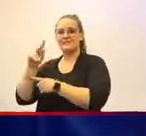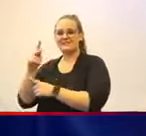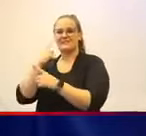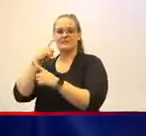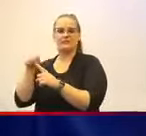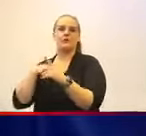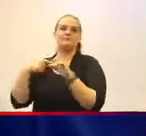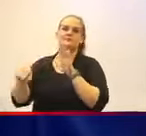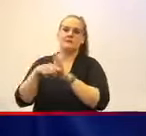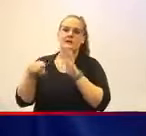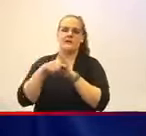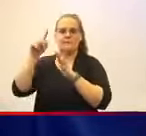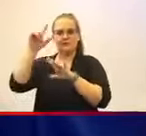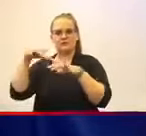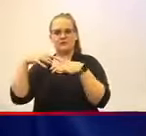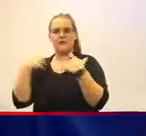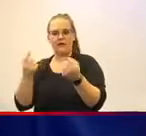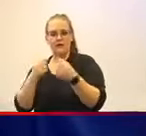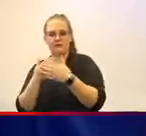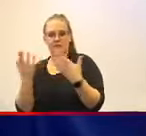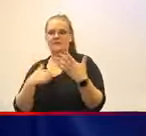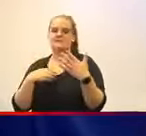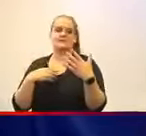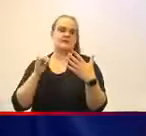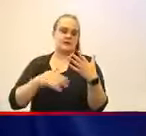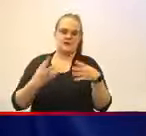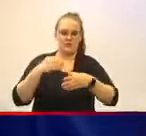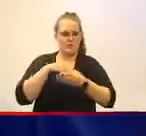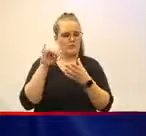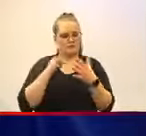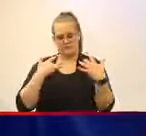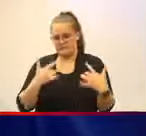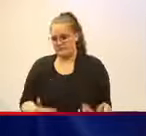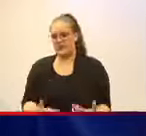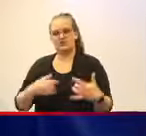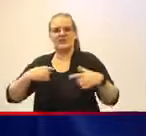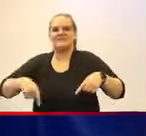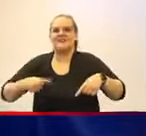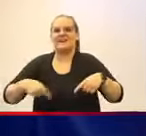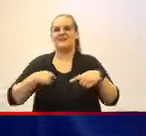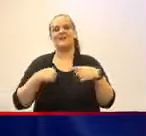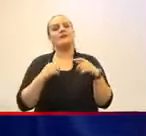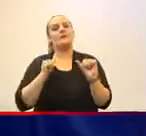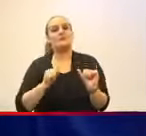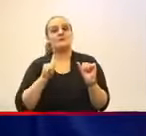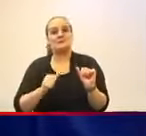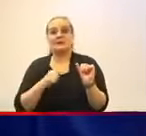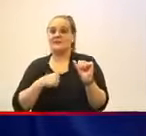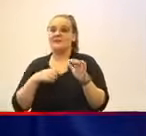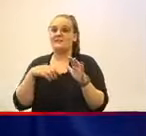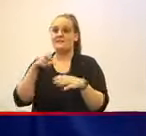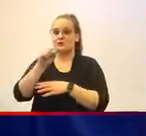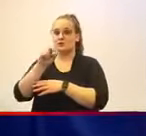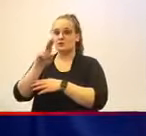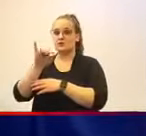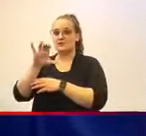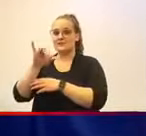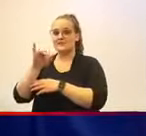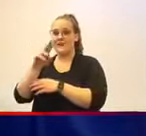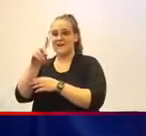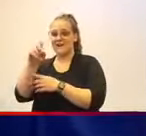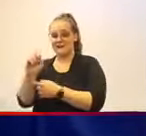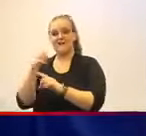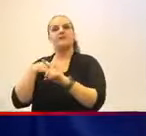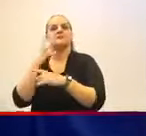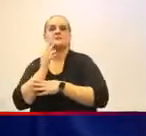outcomes, including depression, anxiety, suicidality, experiencing homelessness,